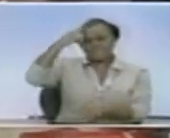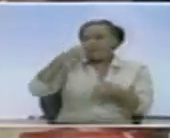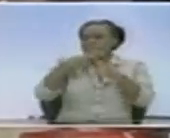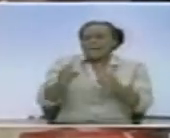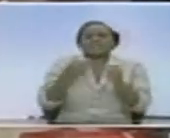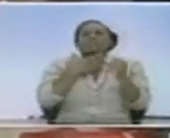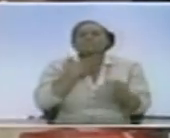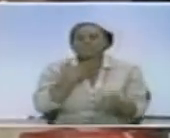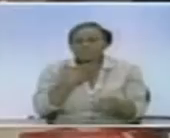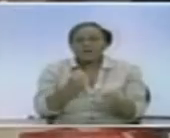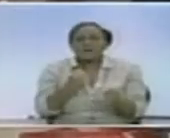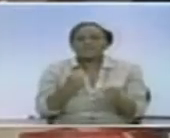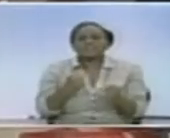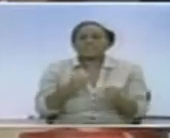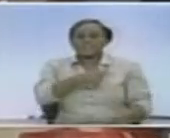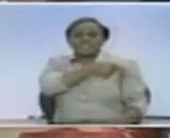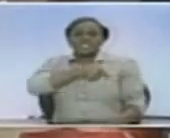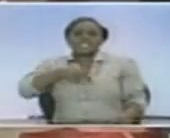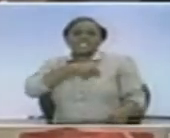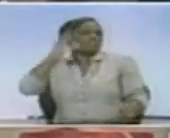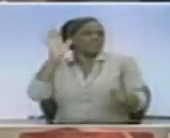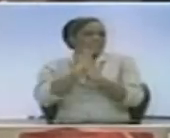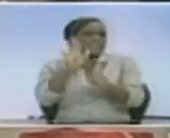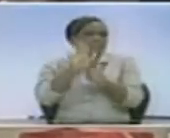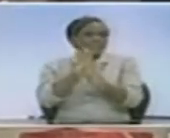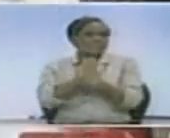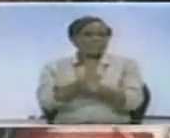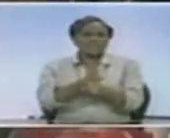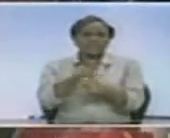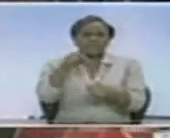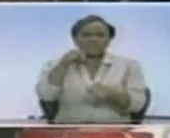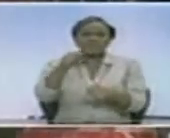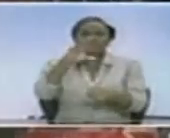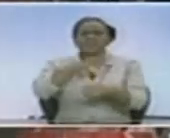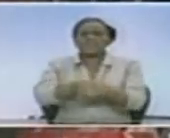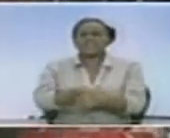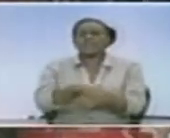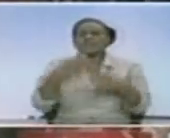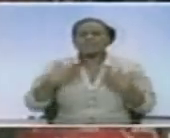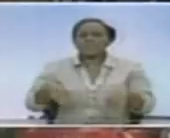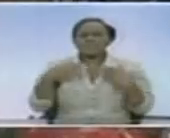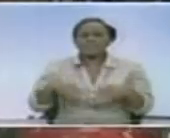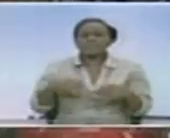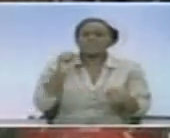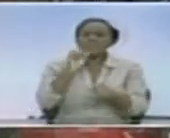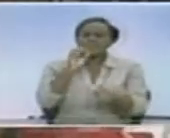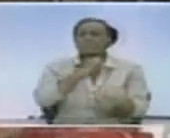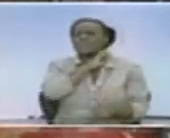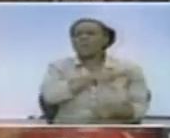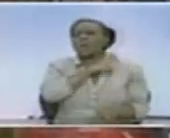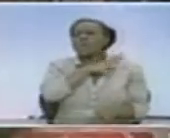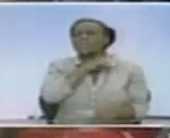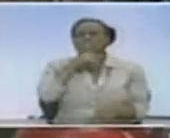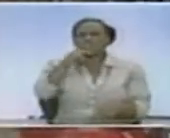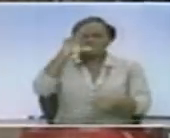want too many, if you're a delegation, then of course you get people drumming up and making a lot of noise, and you will